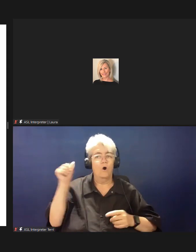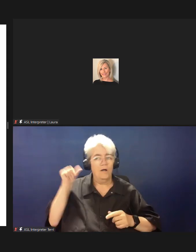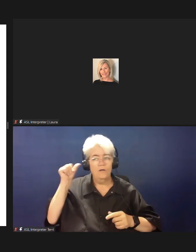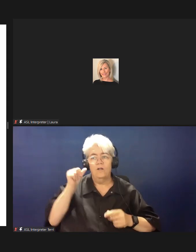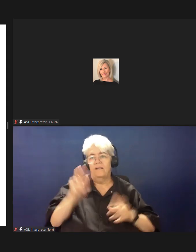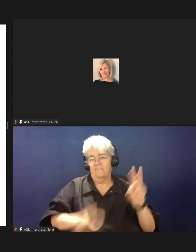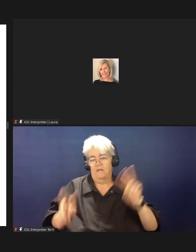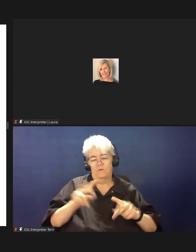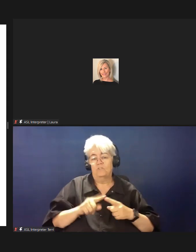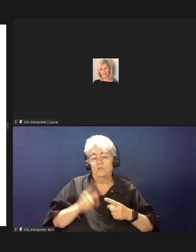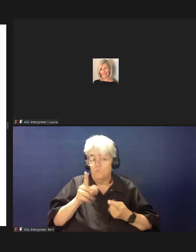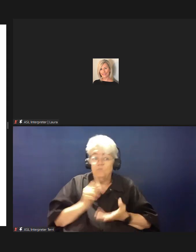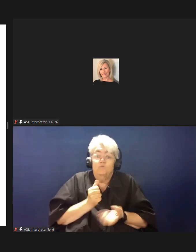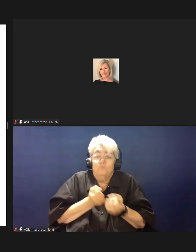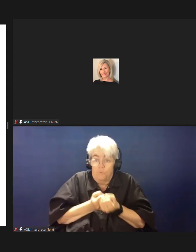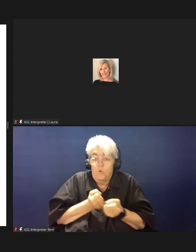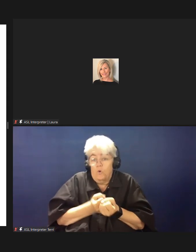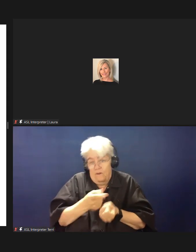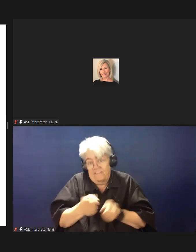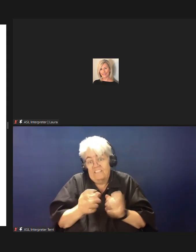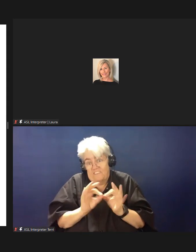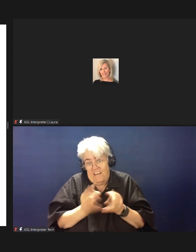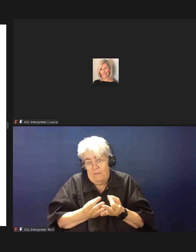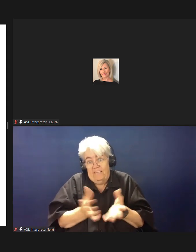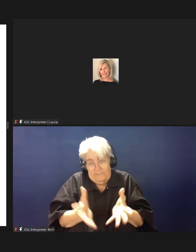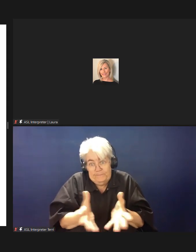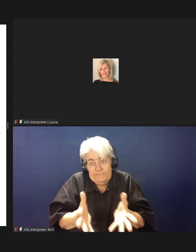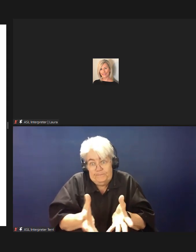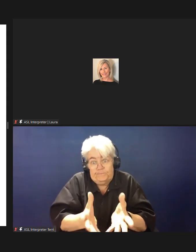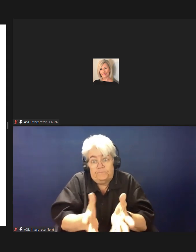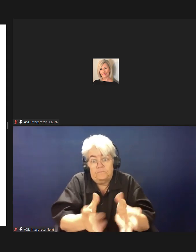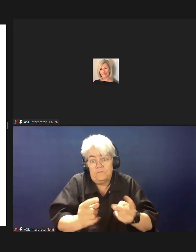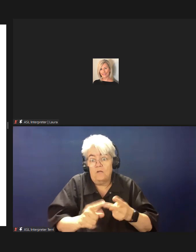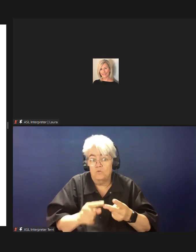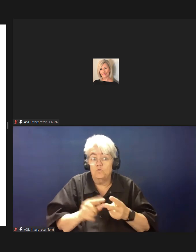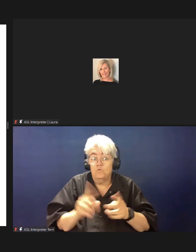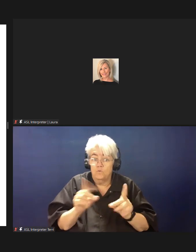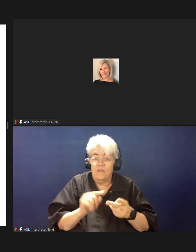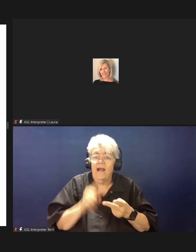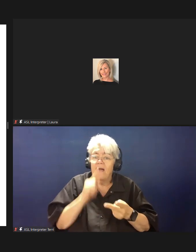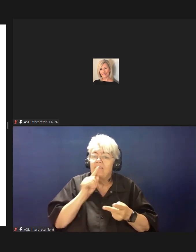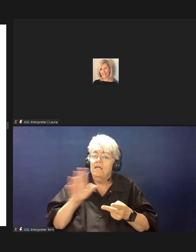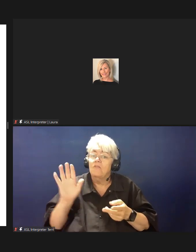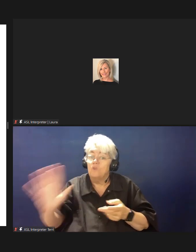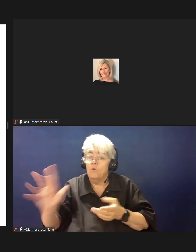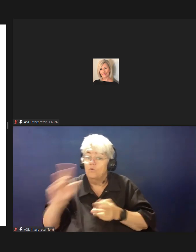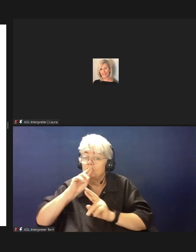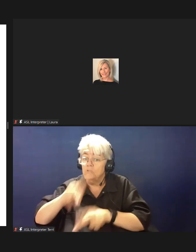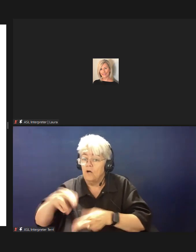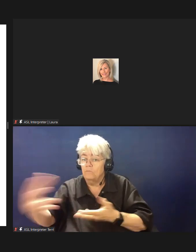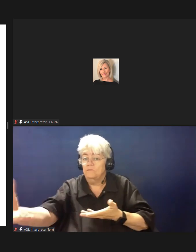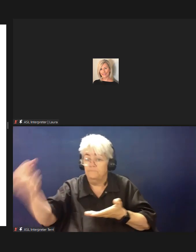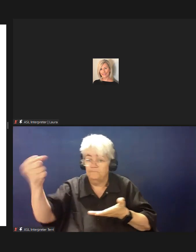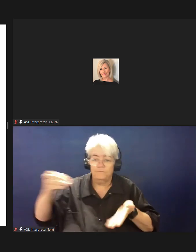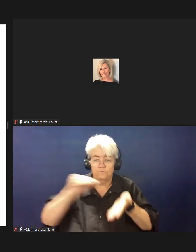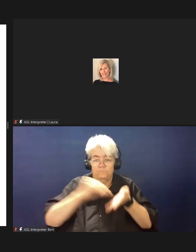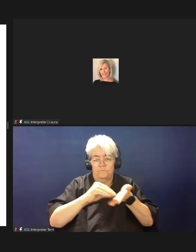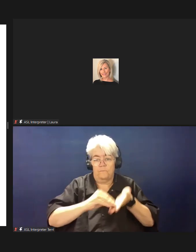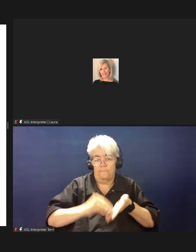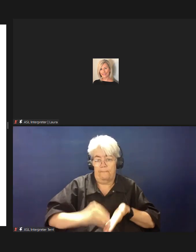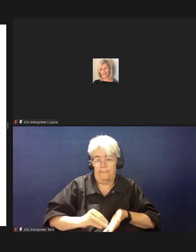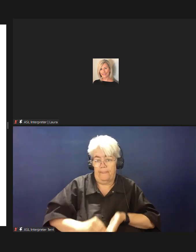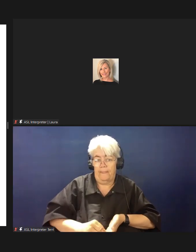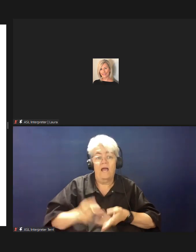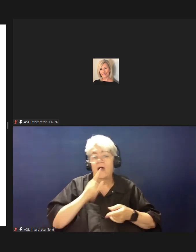the family in completing this very important step, and be sure to get the results, document them on this form. You'll also want